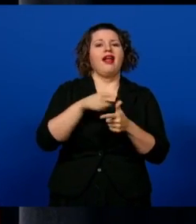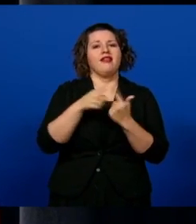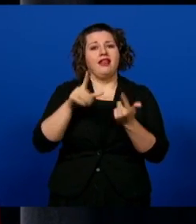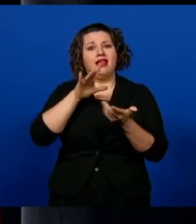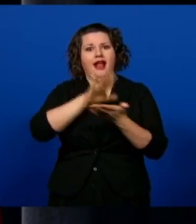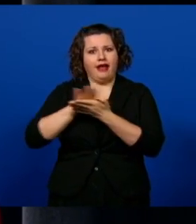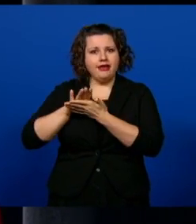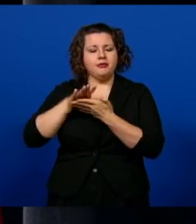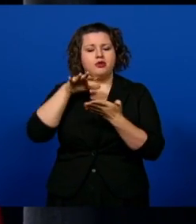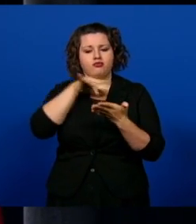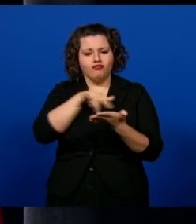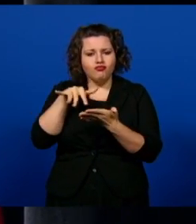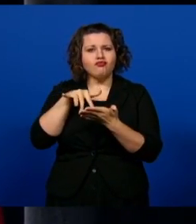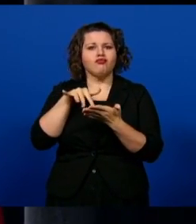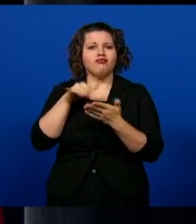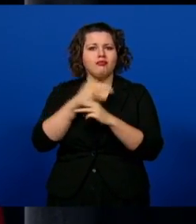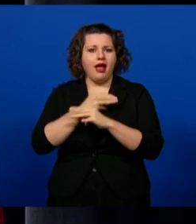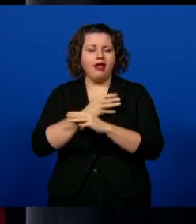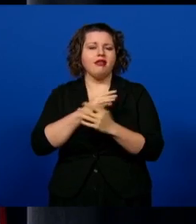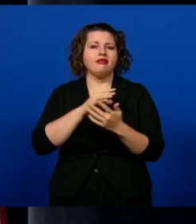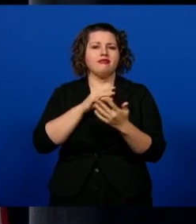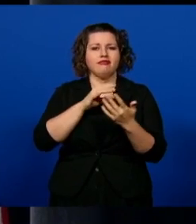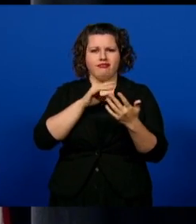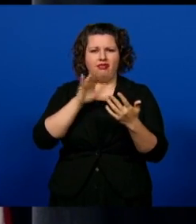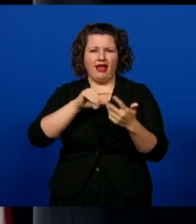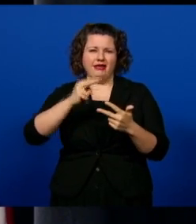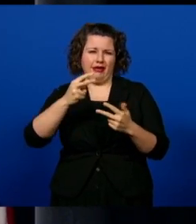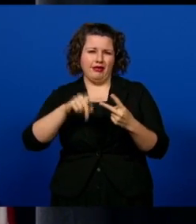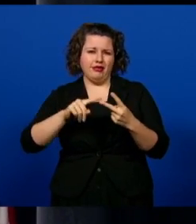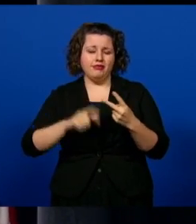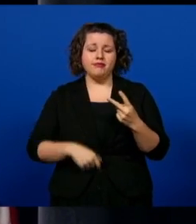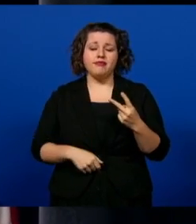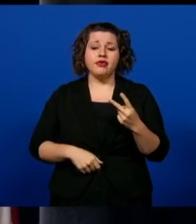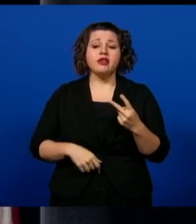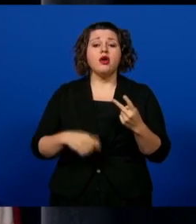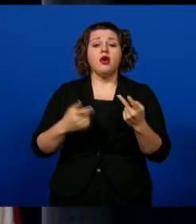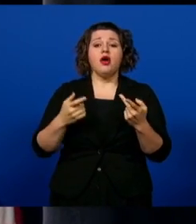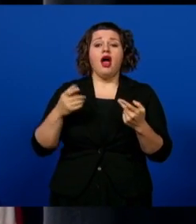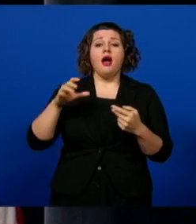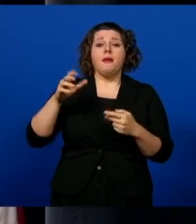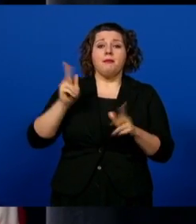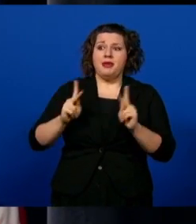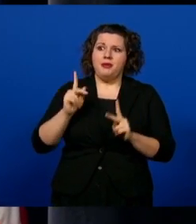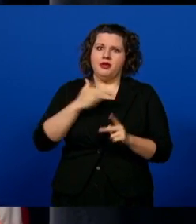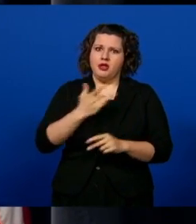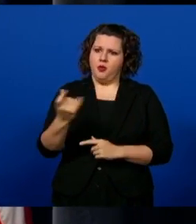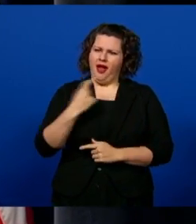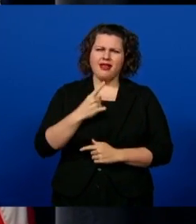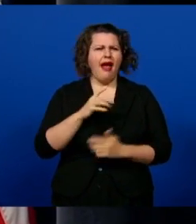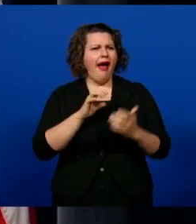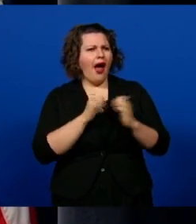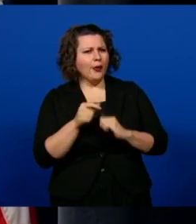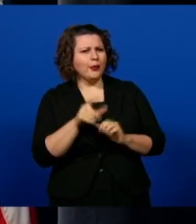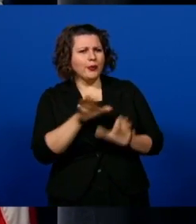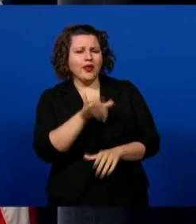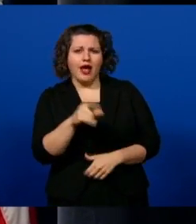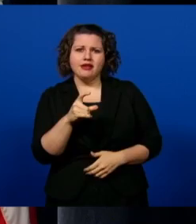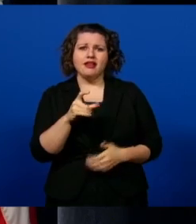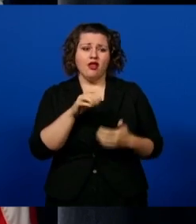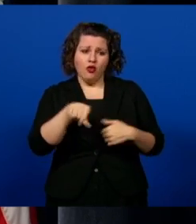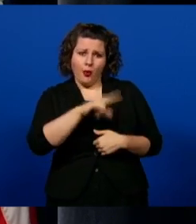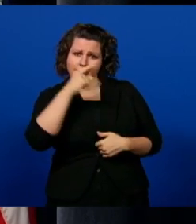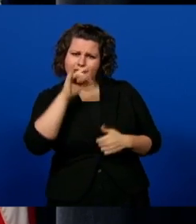second. The number one question that I'm asked when I talk about teaching is, how do you do it? Bethany, how do you teach those